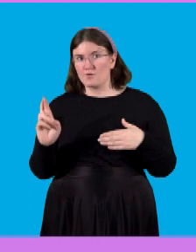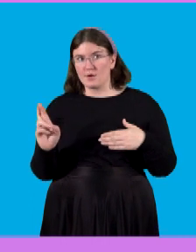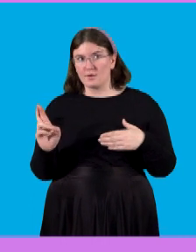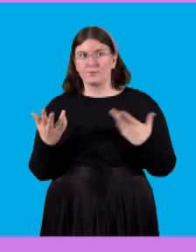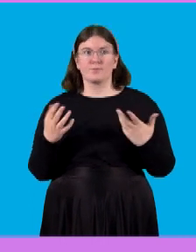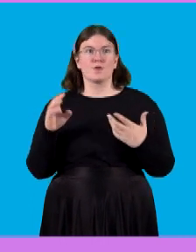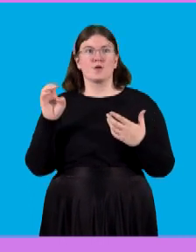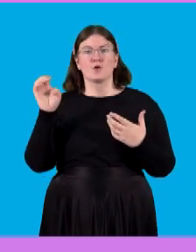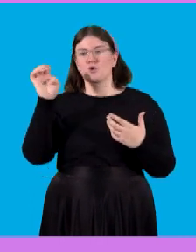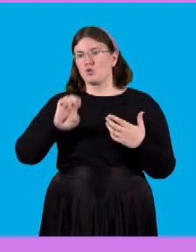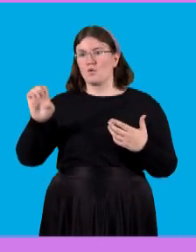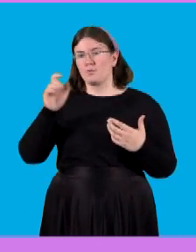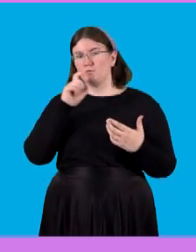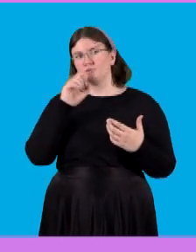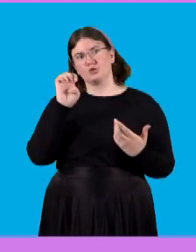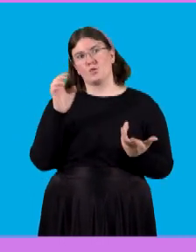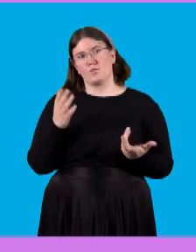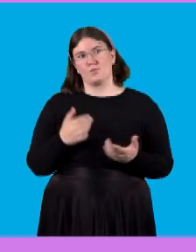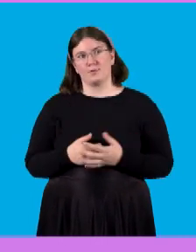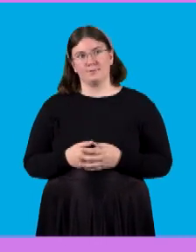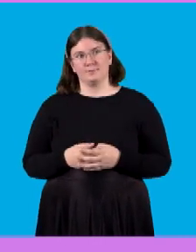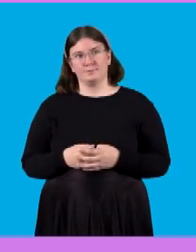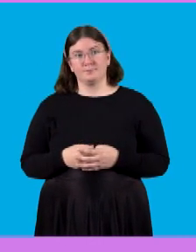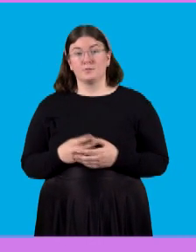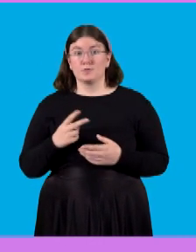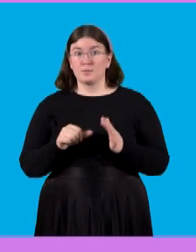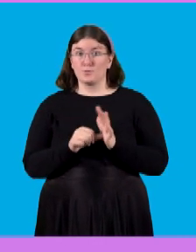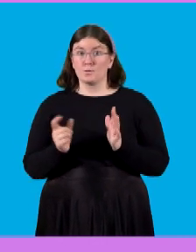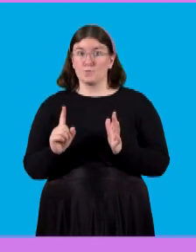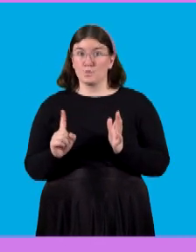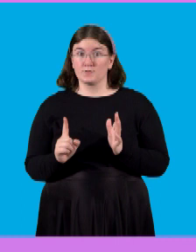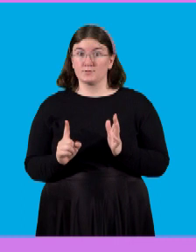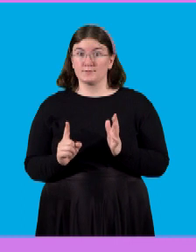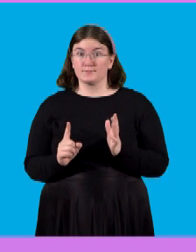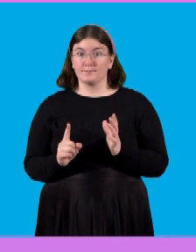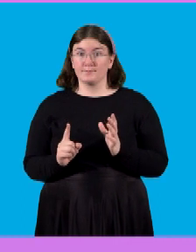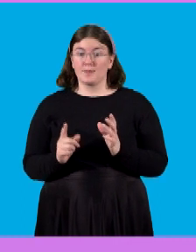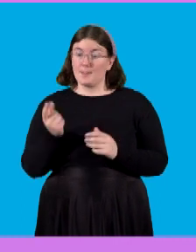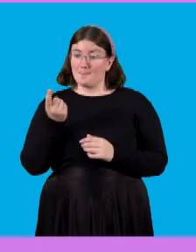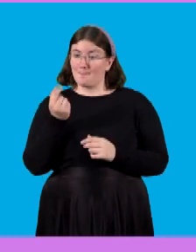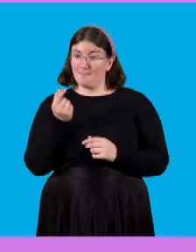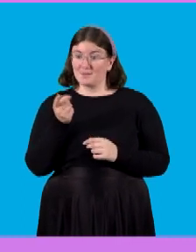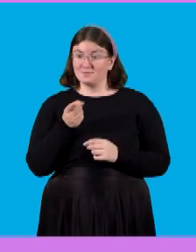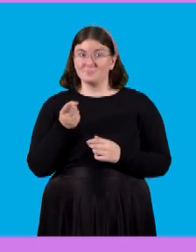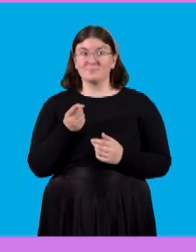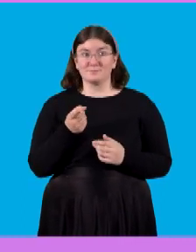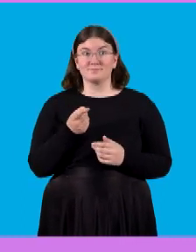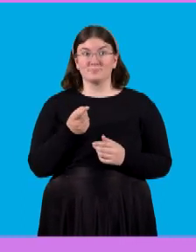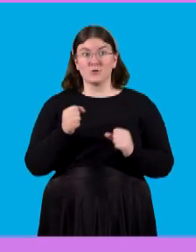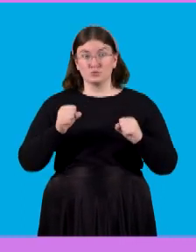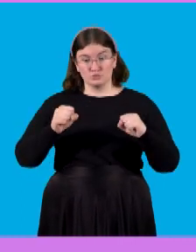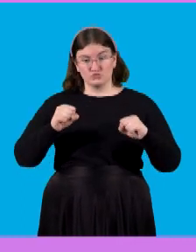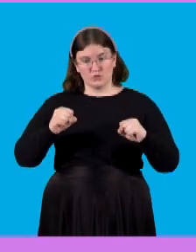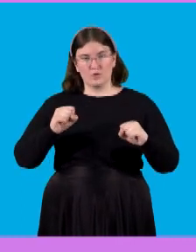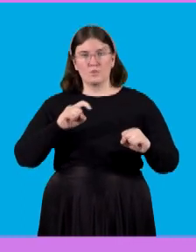South Africa, and the euro in most of Europe. Also important in today's lesson was that a currency is said to